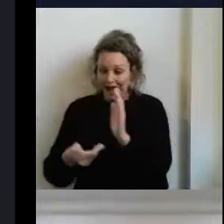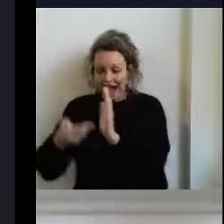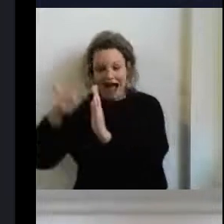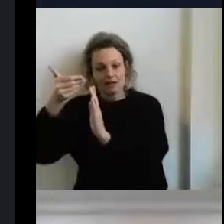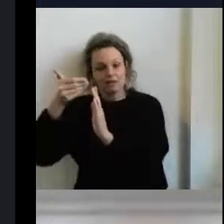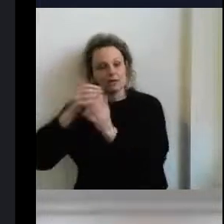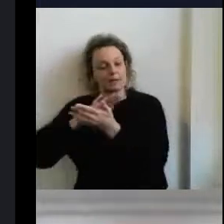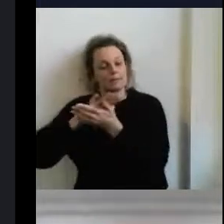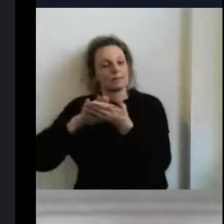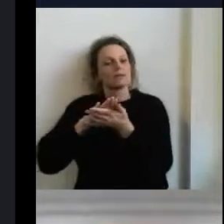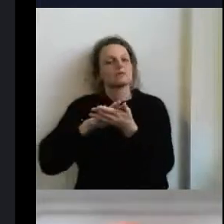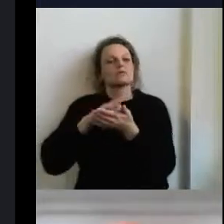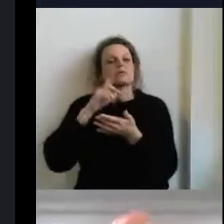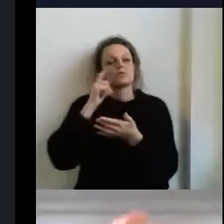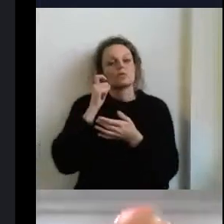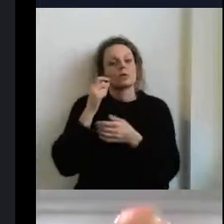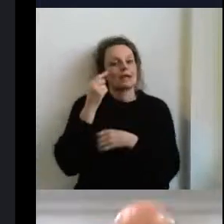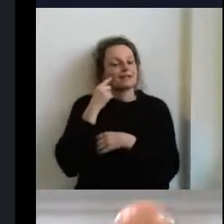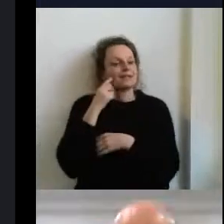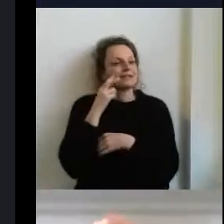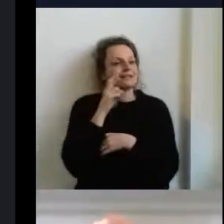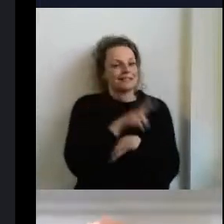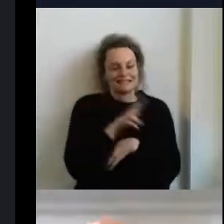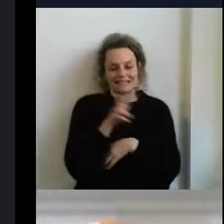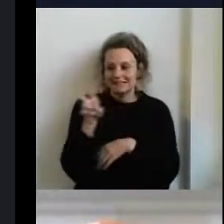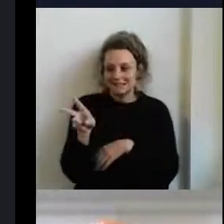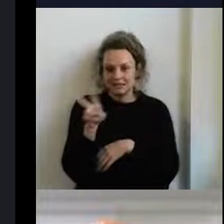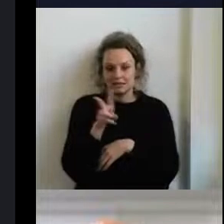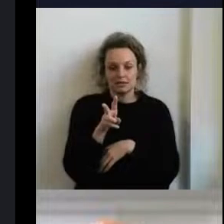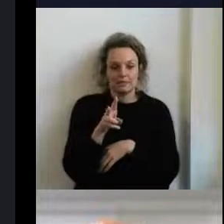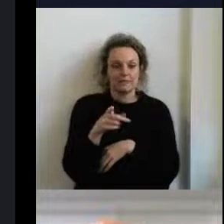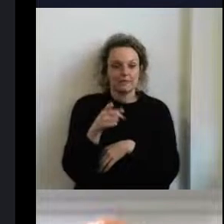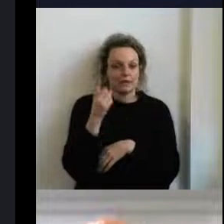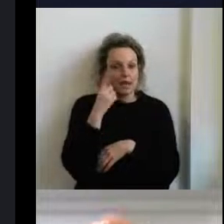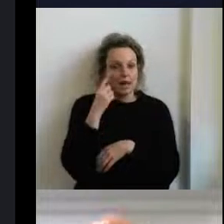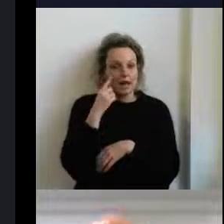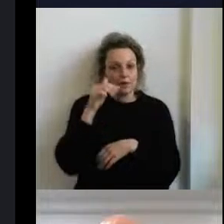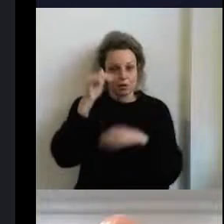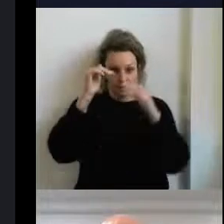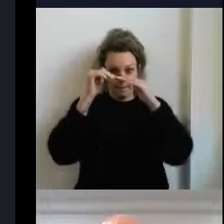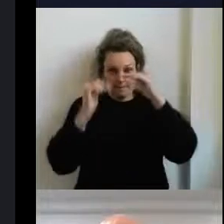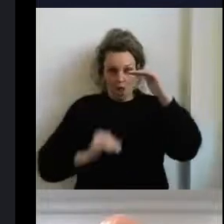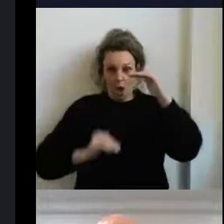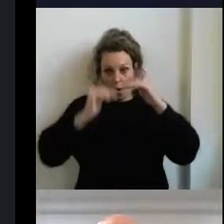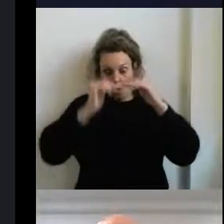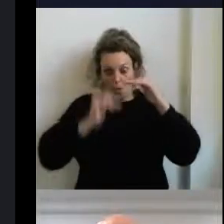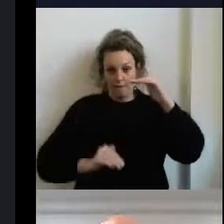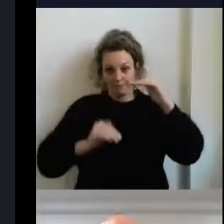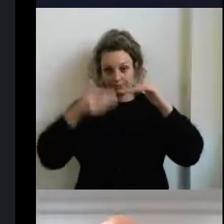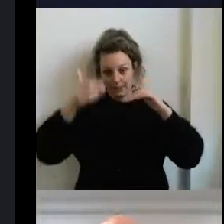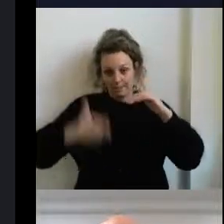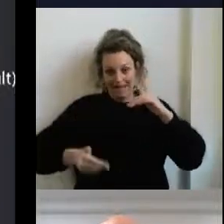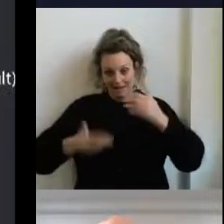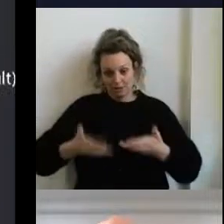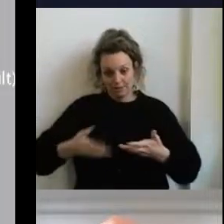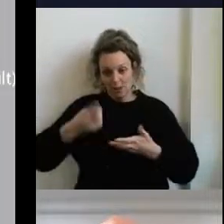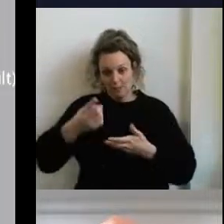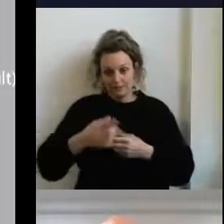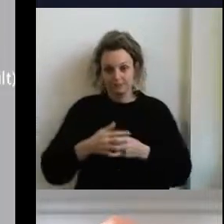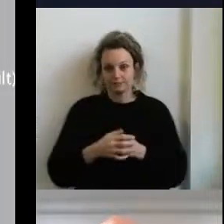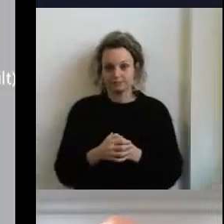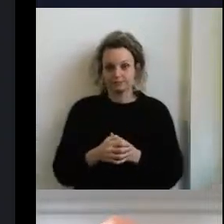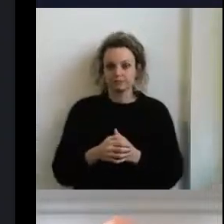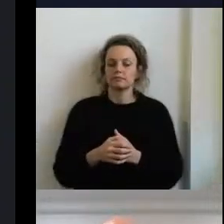can change. You can easily see those. So if you look just below where Hector's at currently, or maybe you're already in there. Yeah. Oh no, you're I'm not.